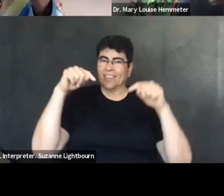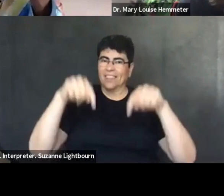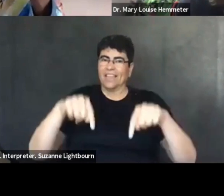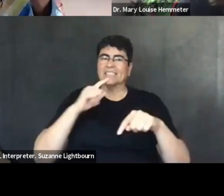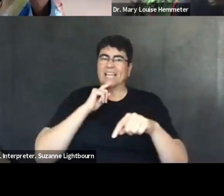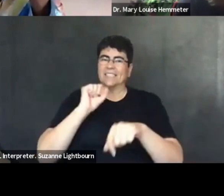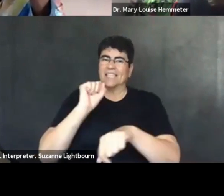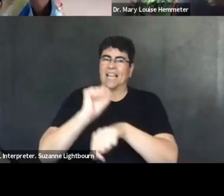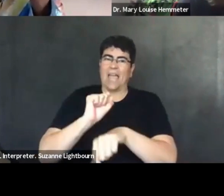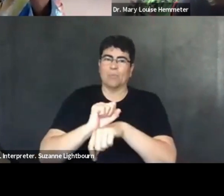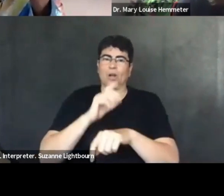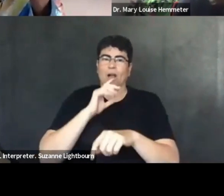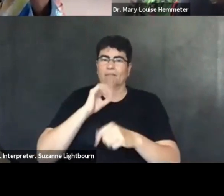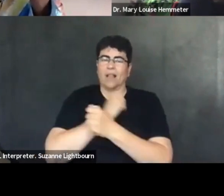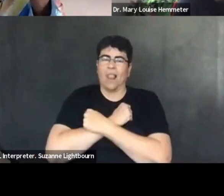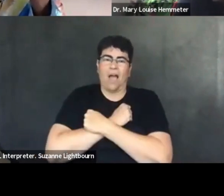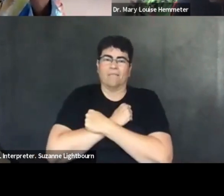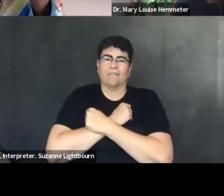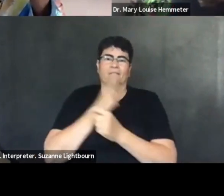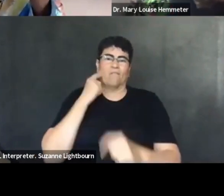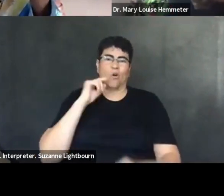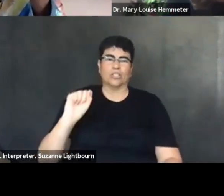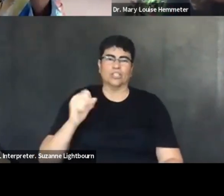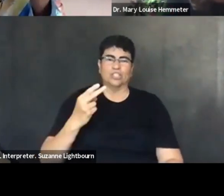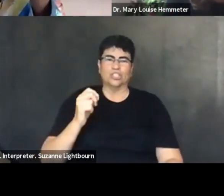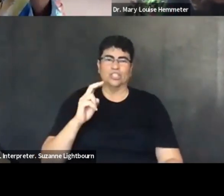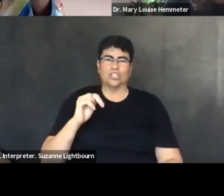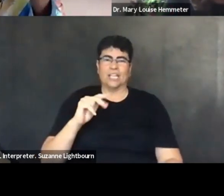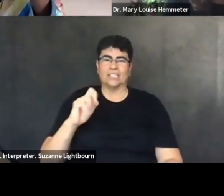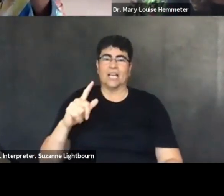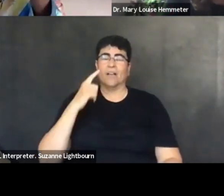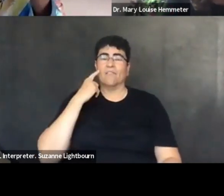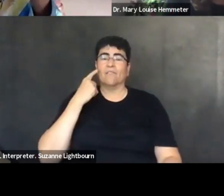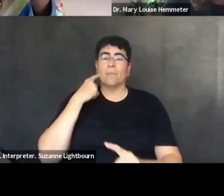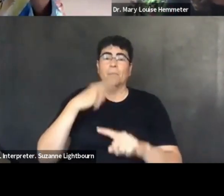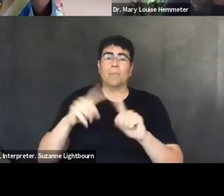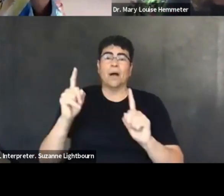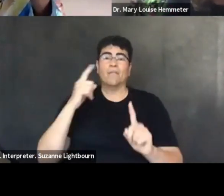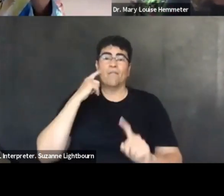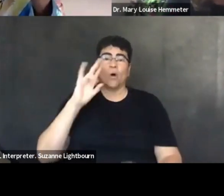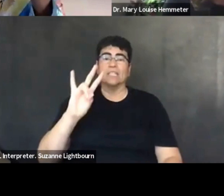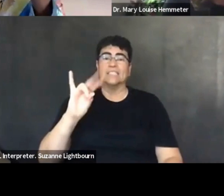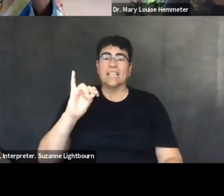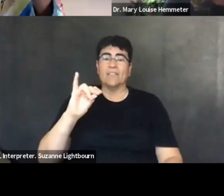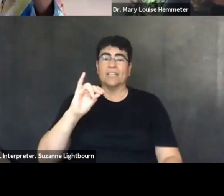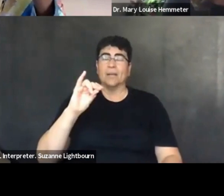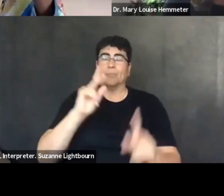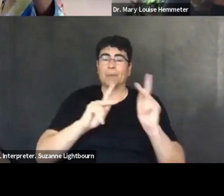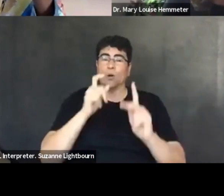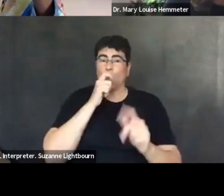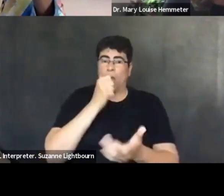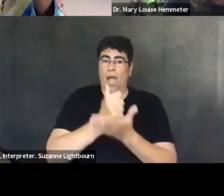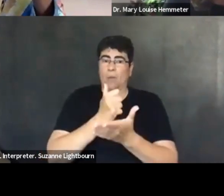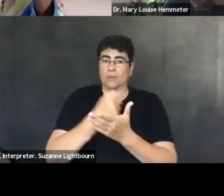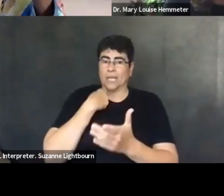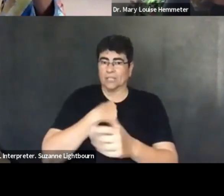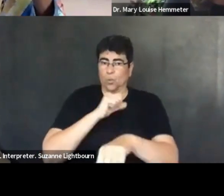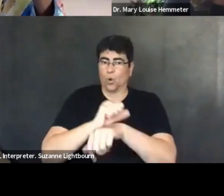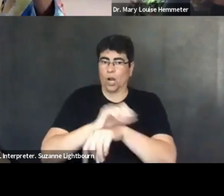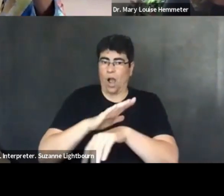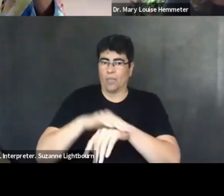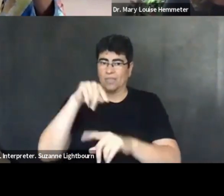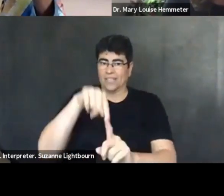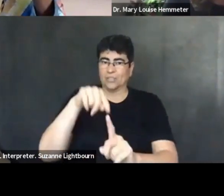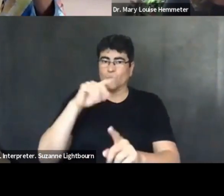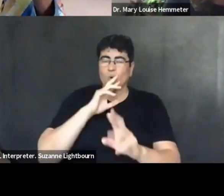know, for Chantel, but for the 70 people who helped us work on this report. We hope